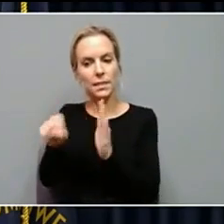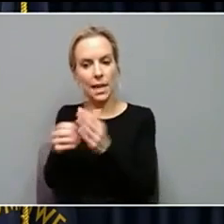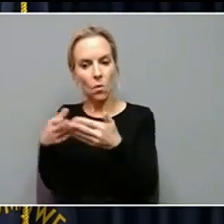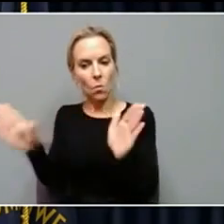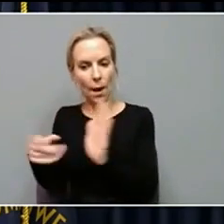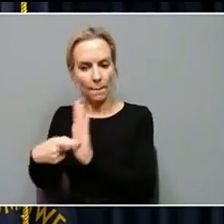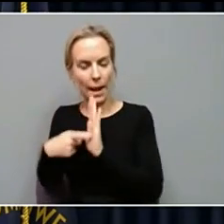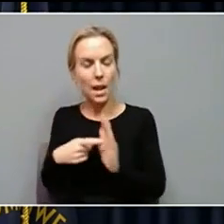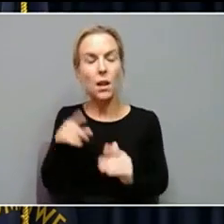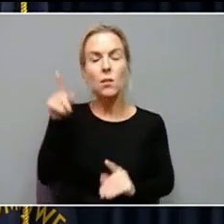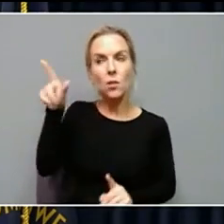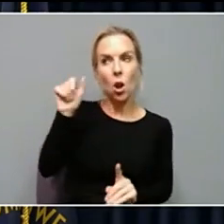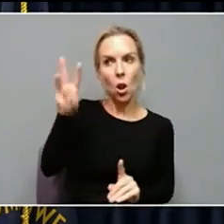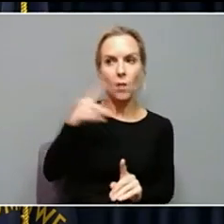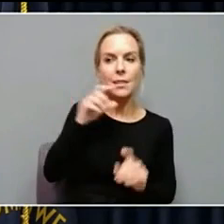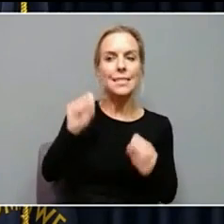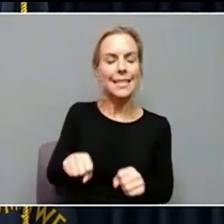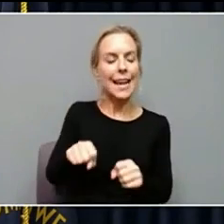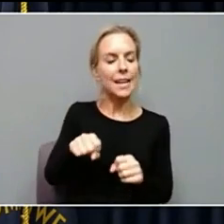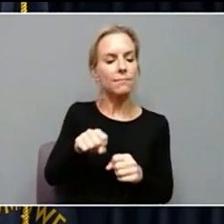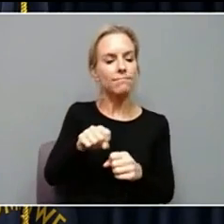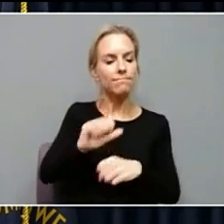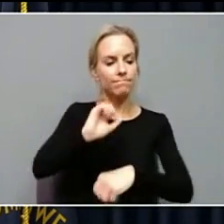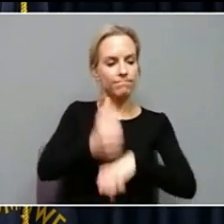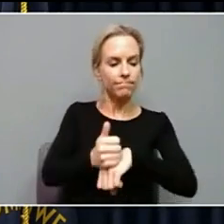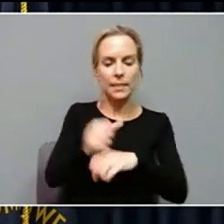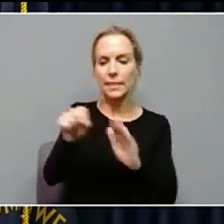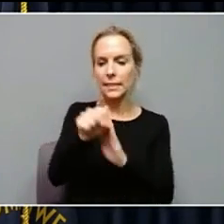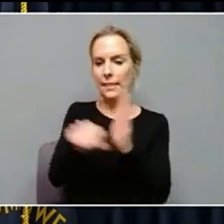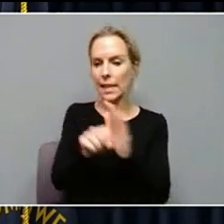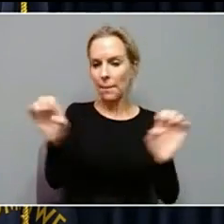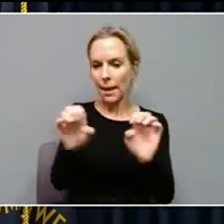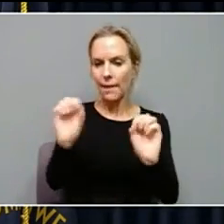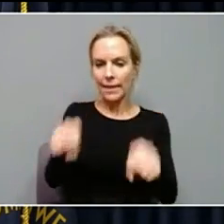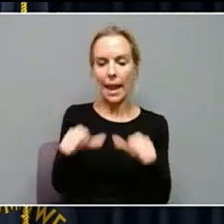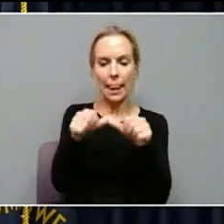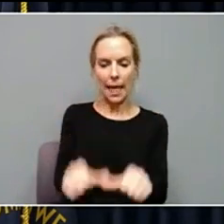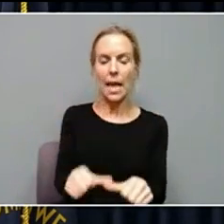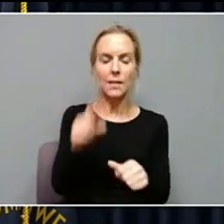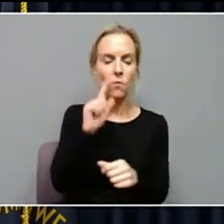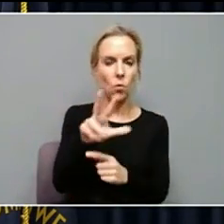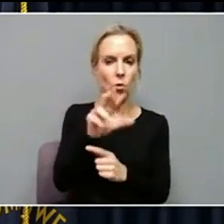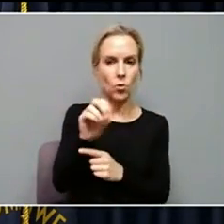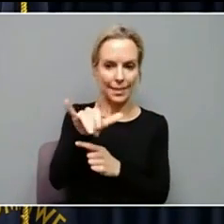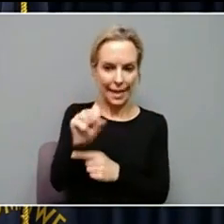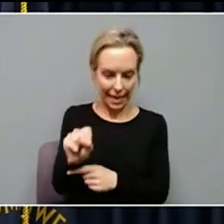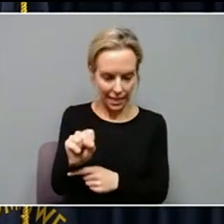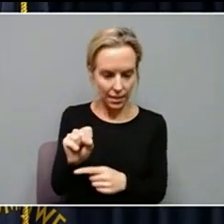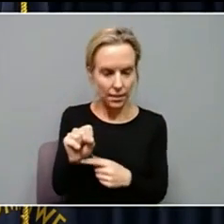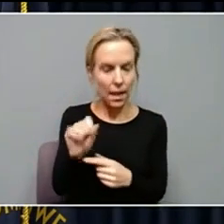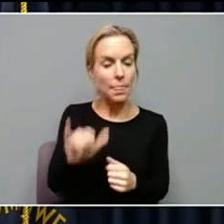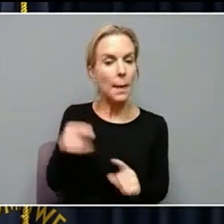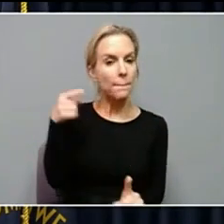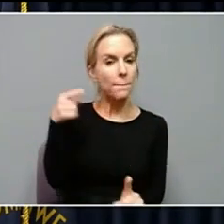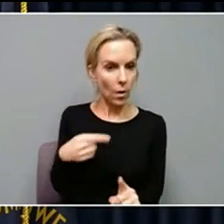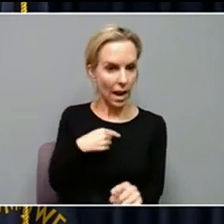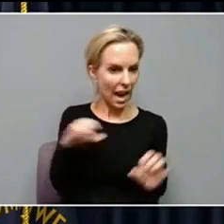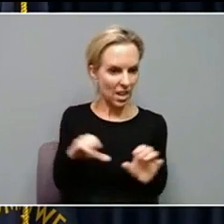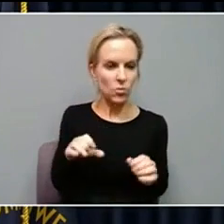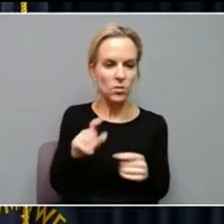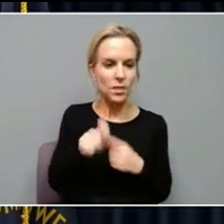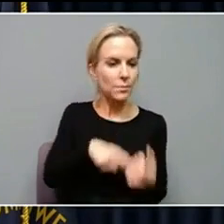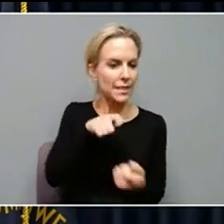I can declare a state of emergency that can last for 30 days. And at that point, and I can do certain things in